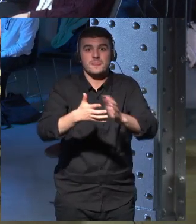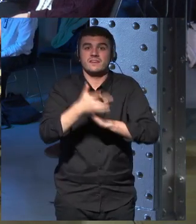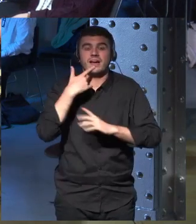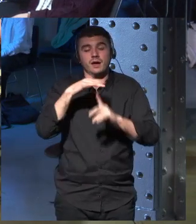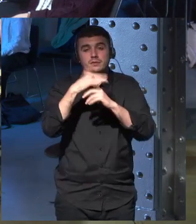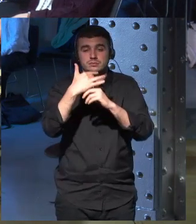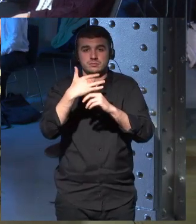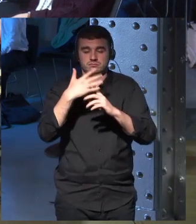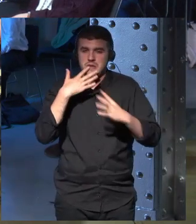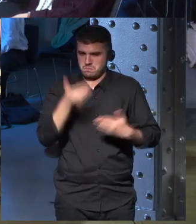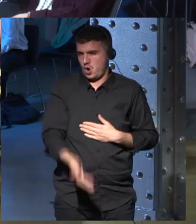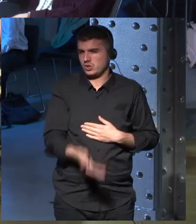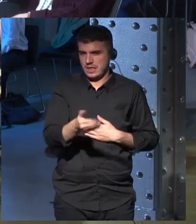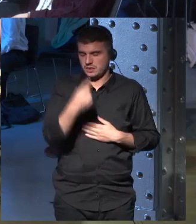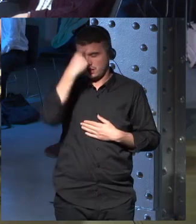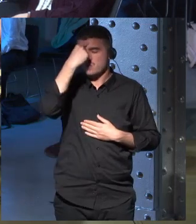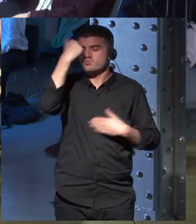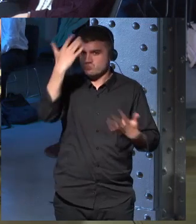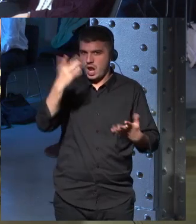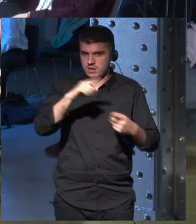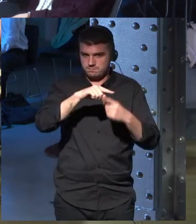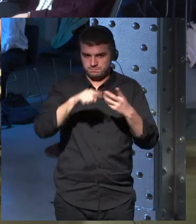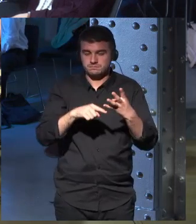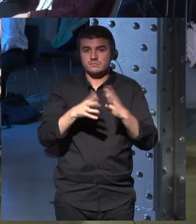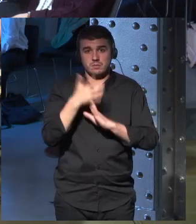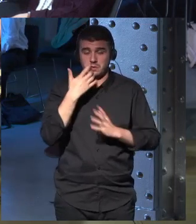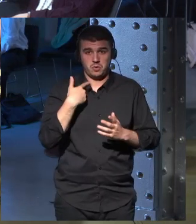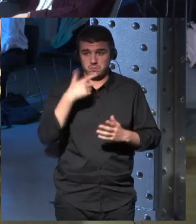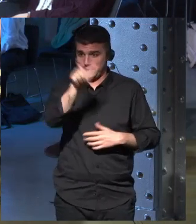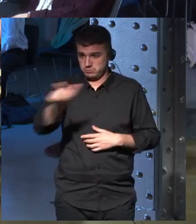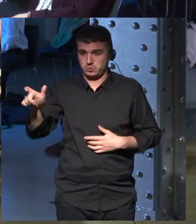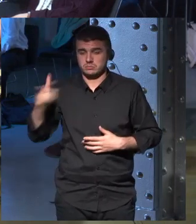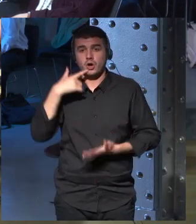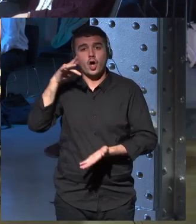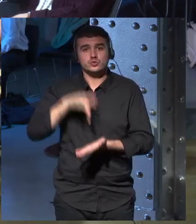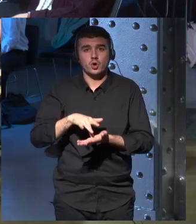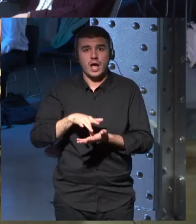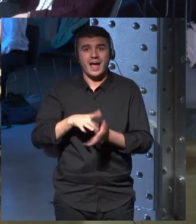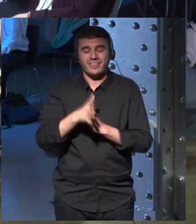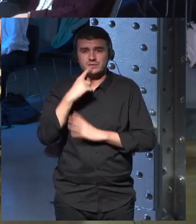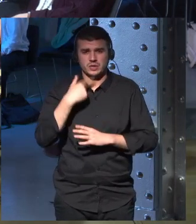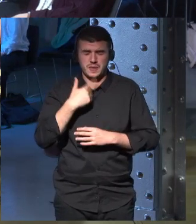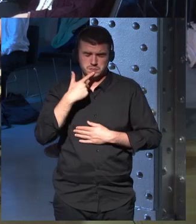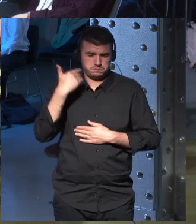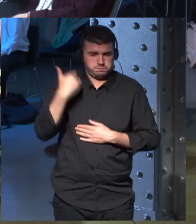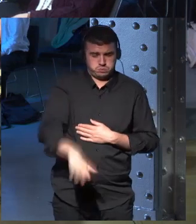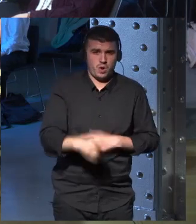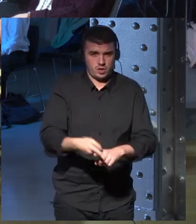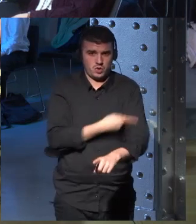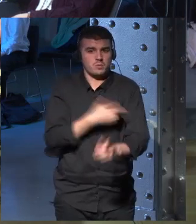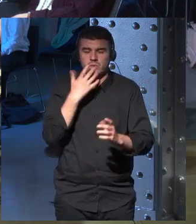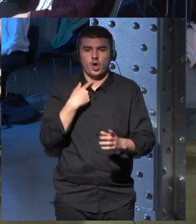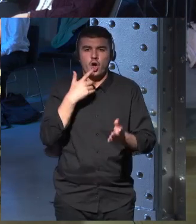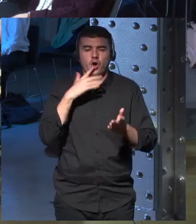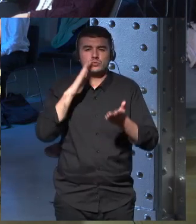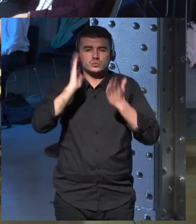mind in writing the book were people who'd been involved in acts of cruelty, for example, as torturers or prison